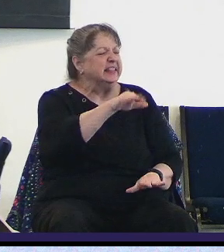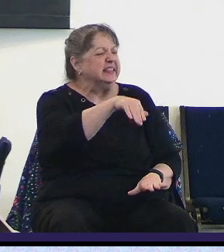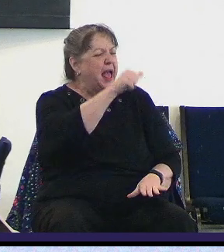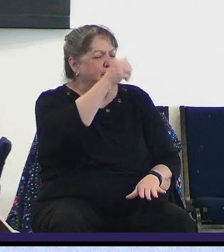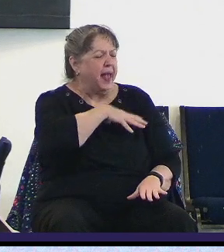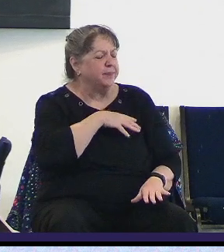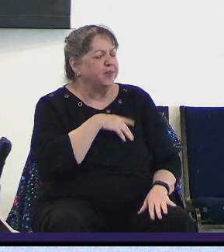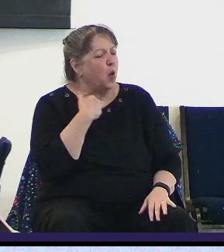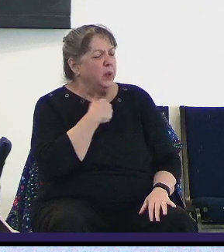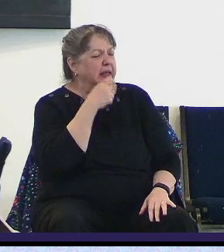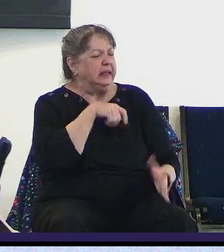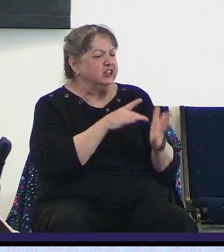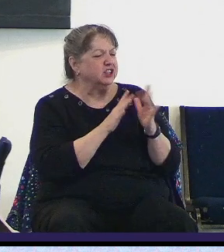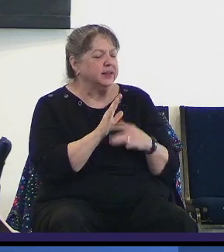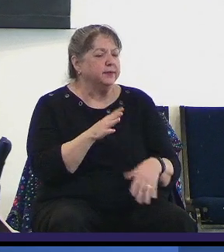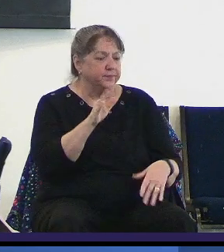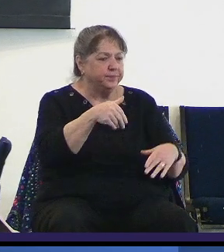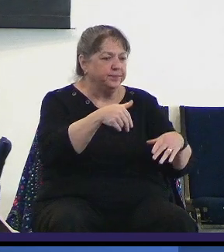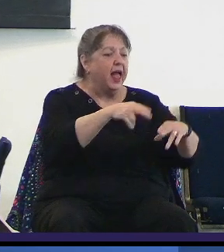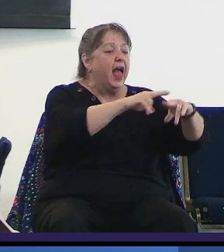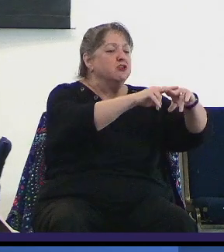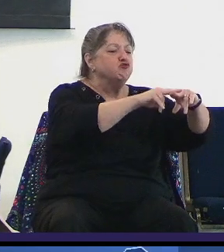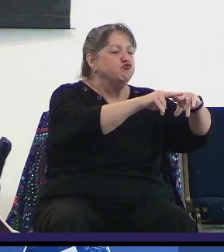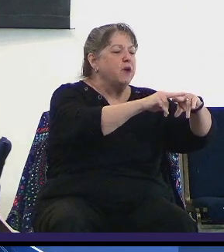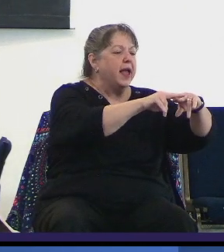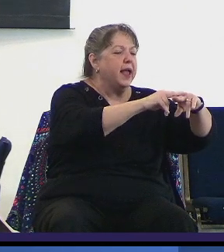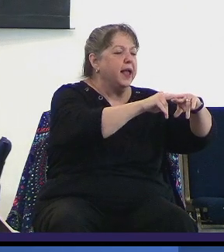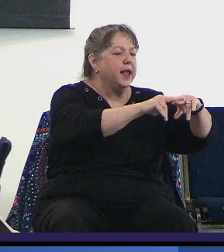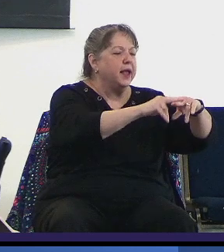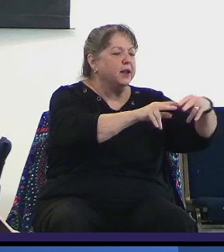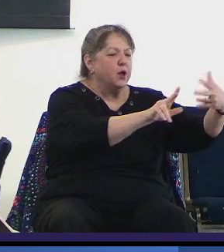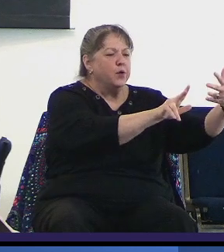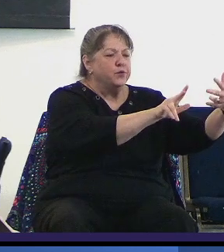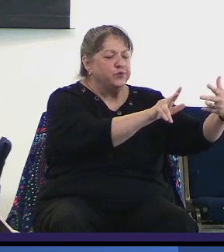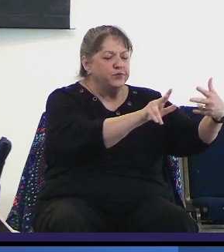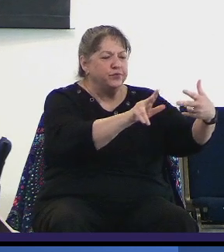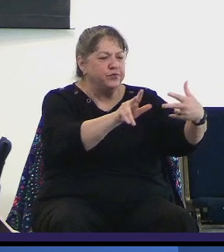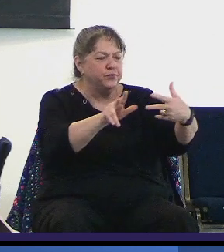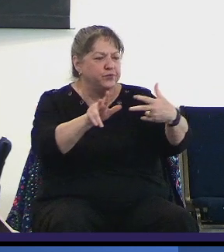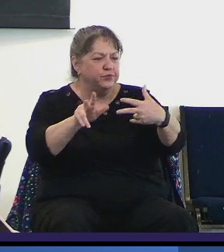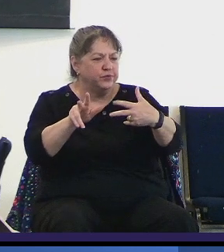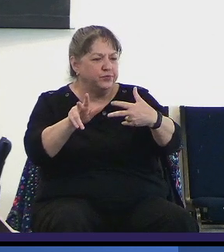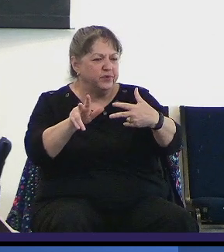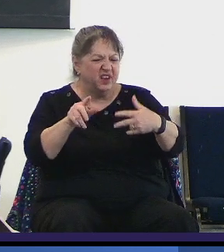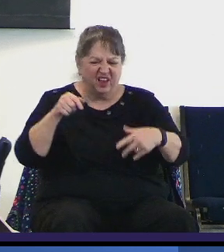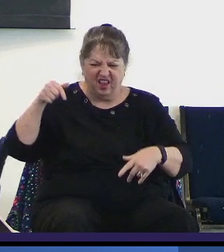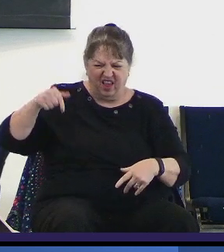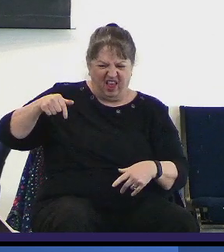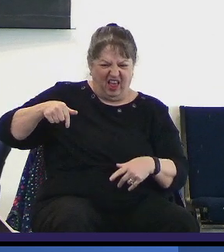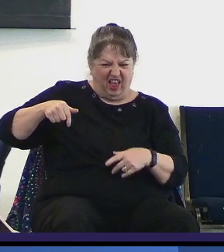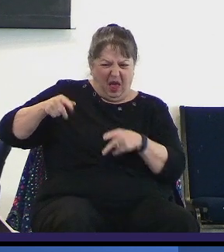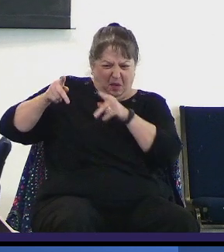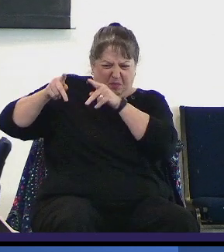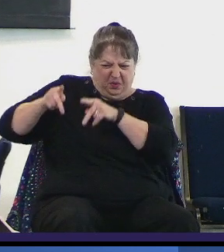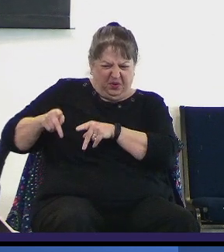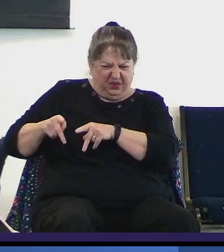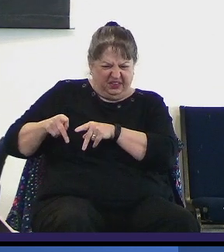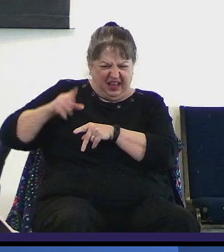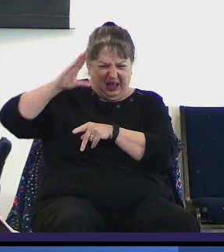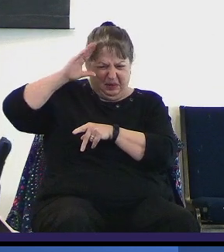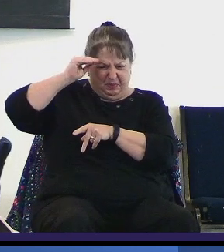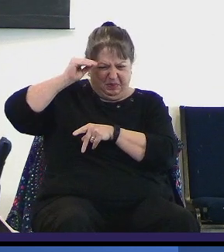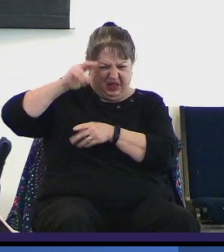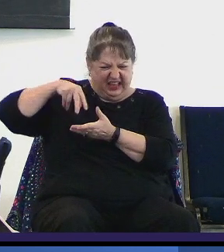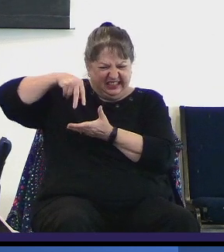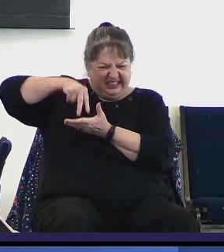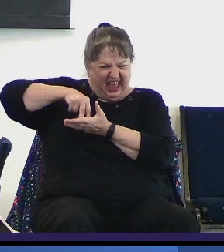was pulling into the depot. On the platform stood a very small, crippled body. His basket was filled